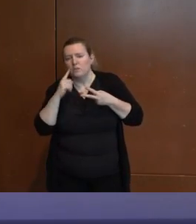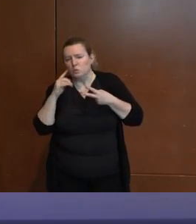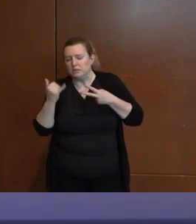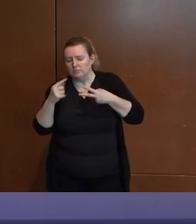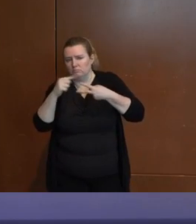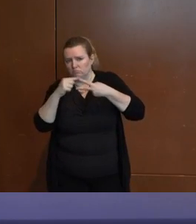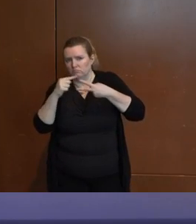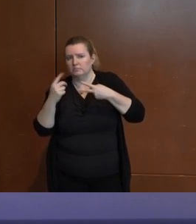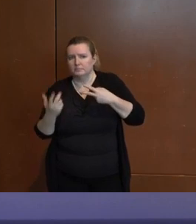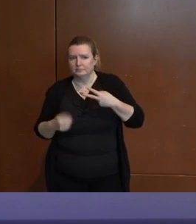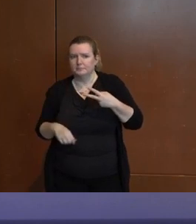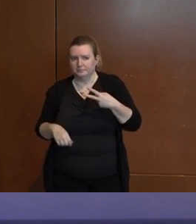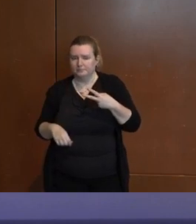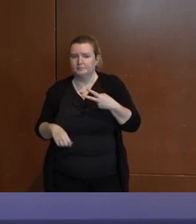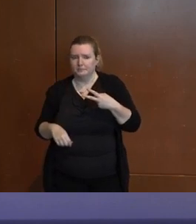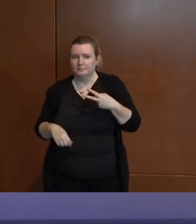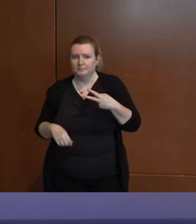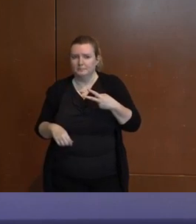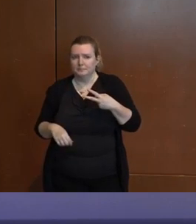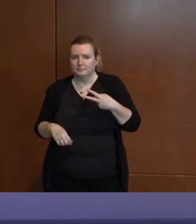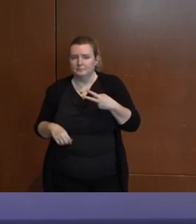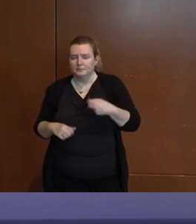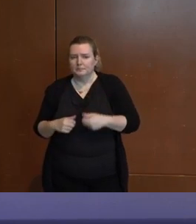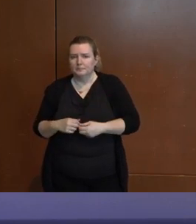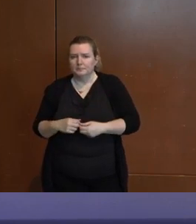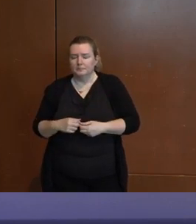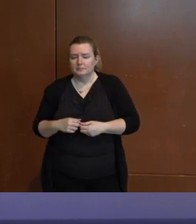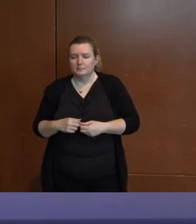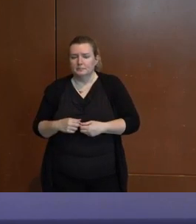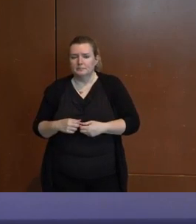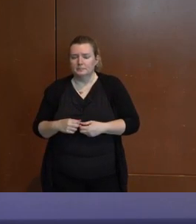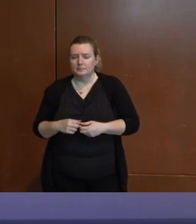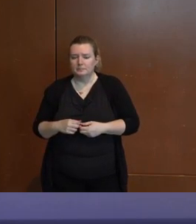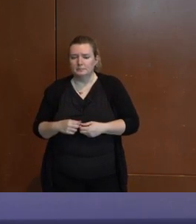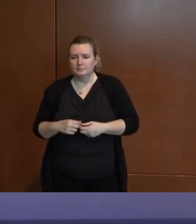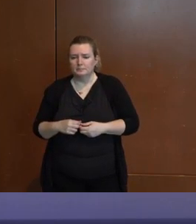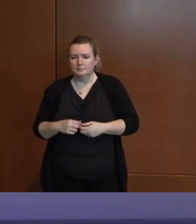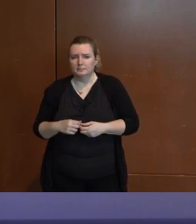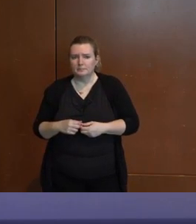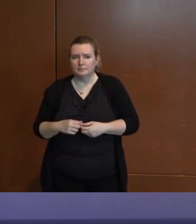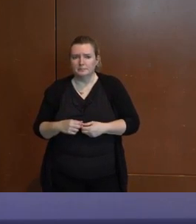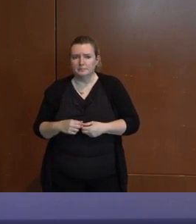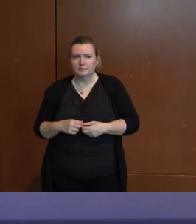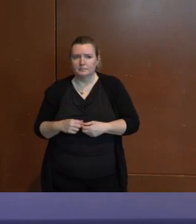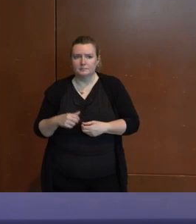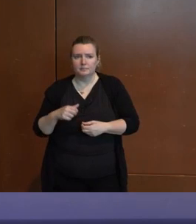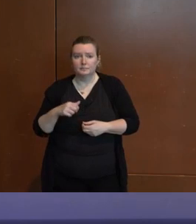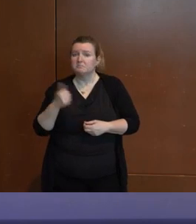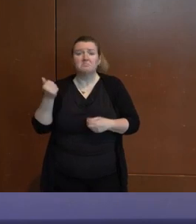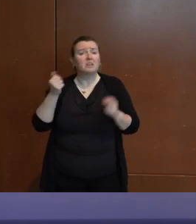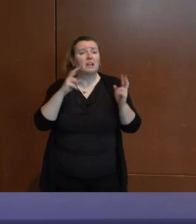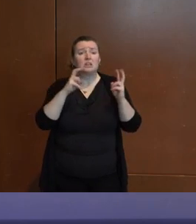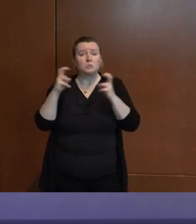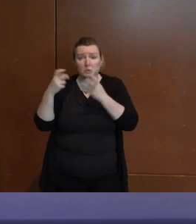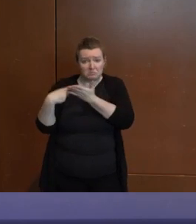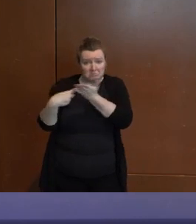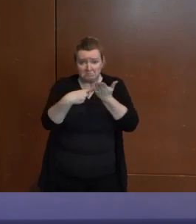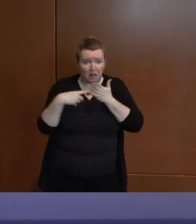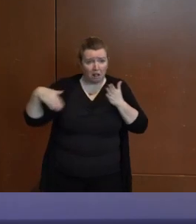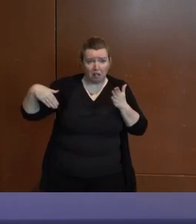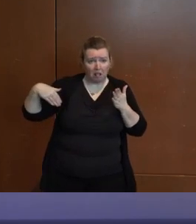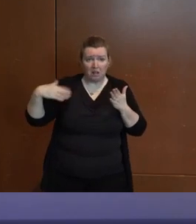that that's what we talked about this morning. Beyond that, I would have nothing else that they've been really good, I have to